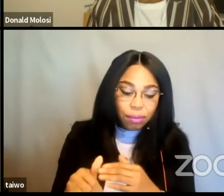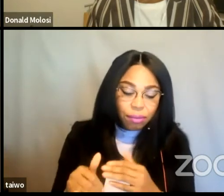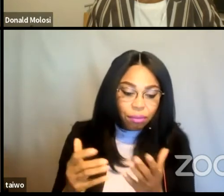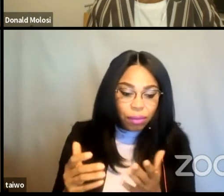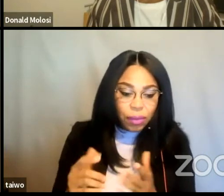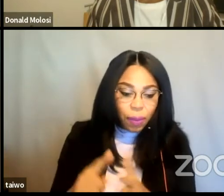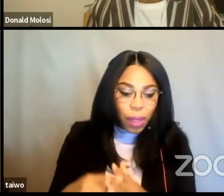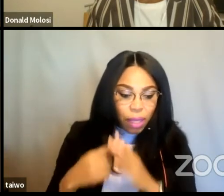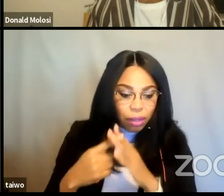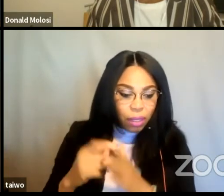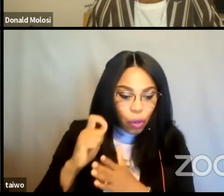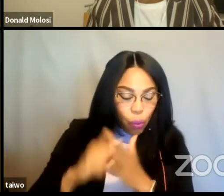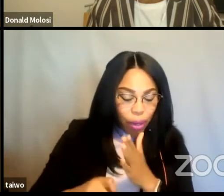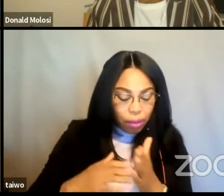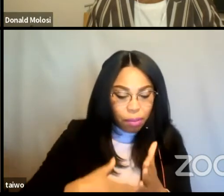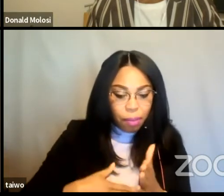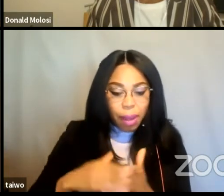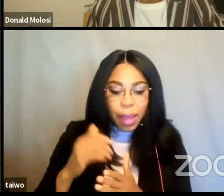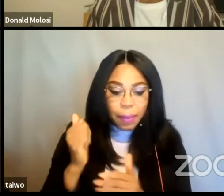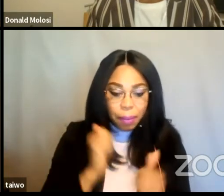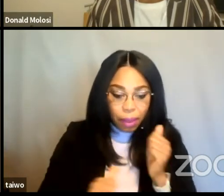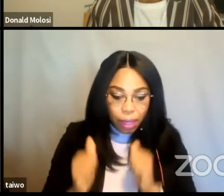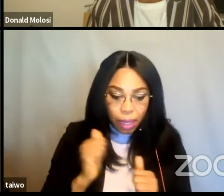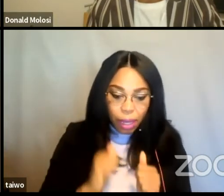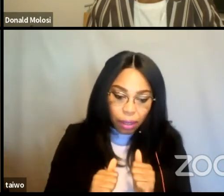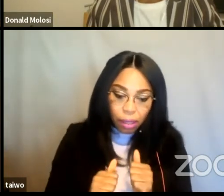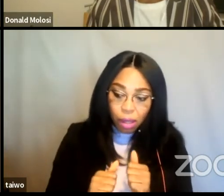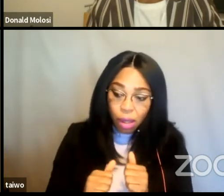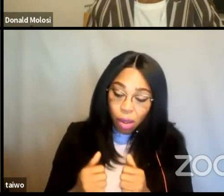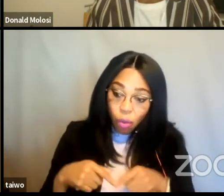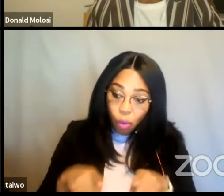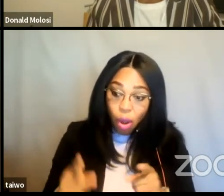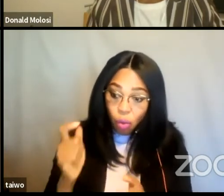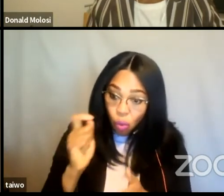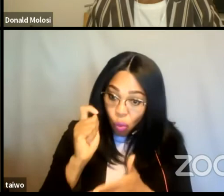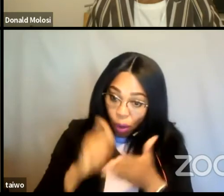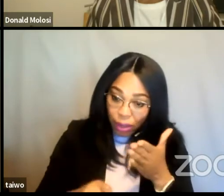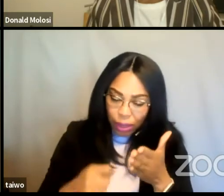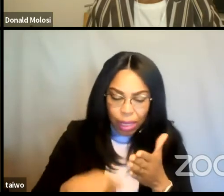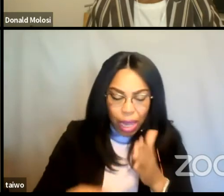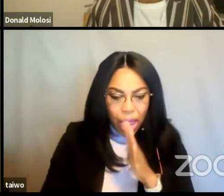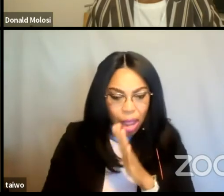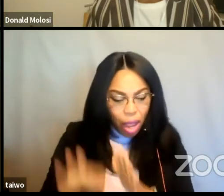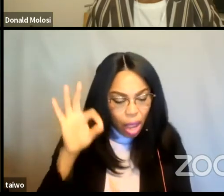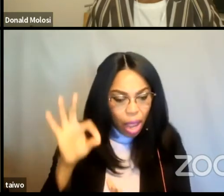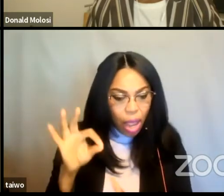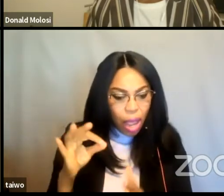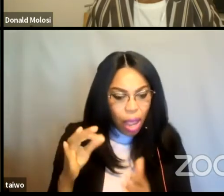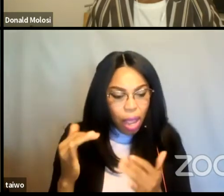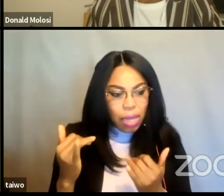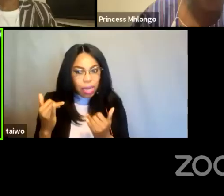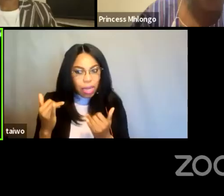Then after that, I started writing my play. You know, and in the process of writing my play, I discovered that